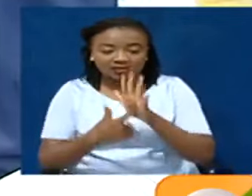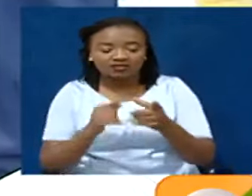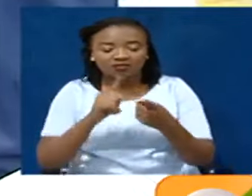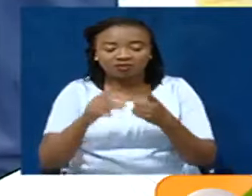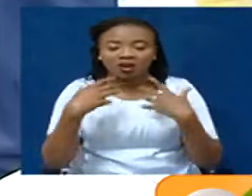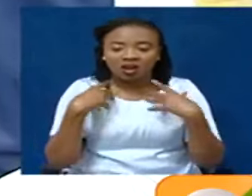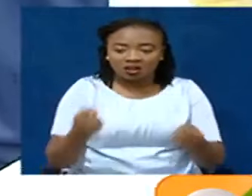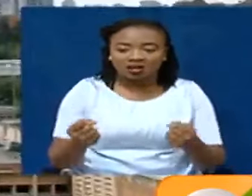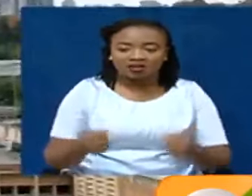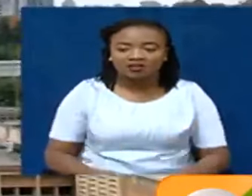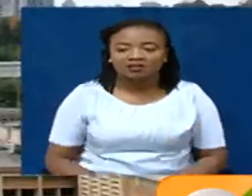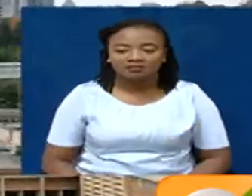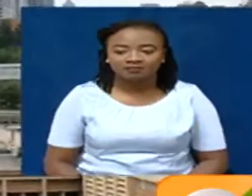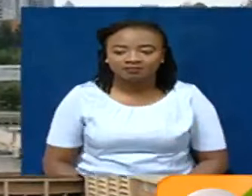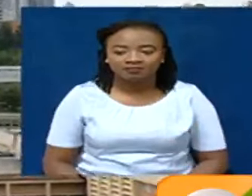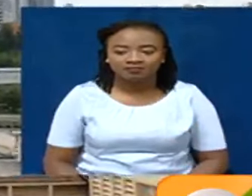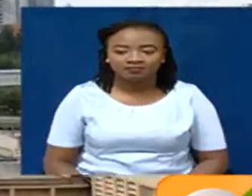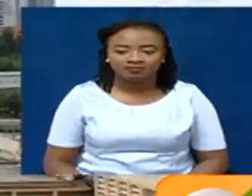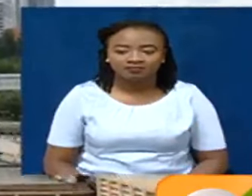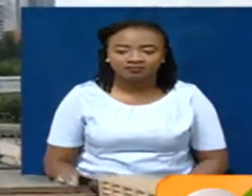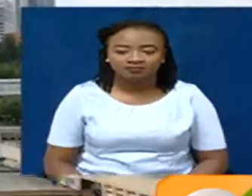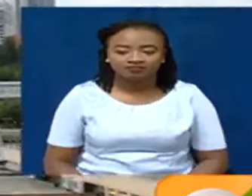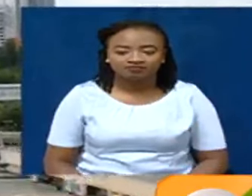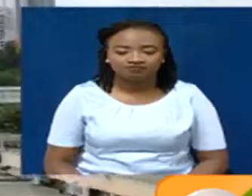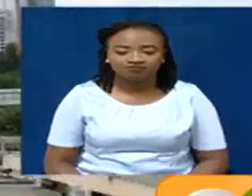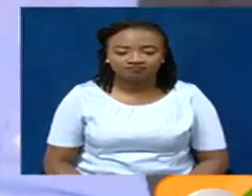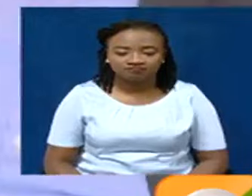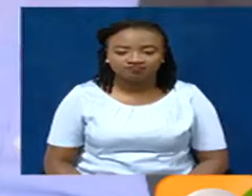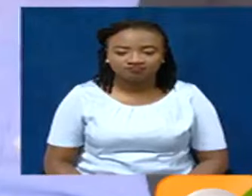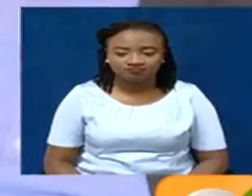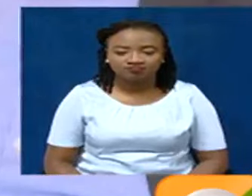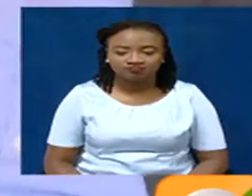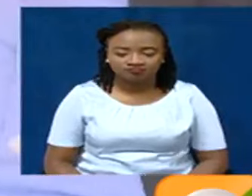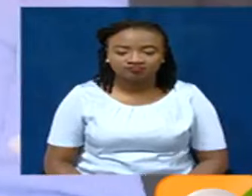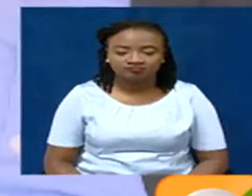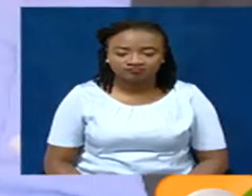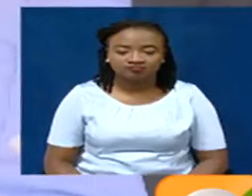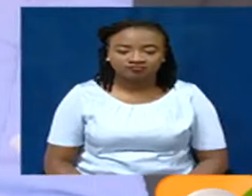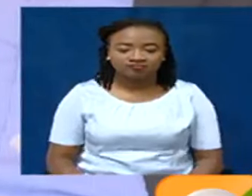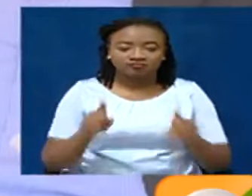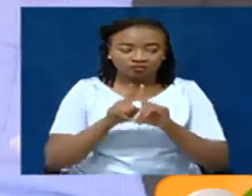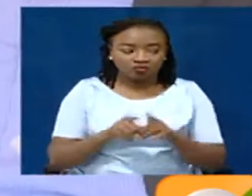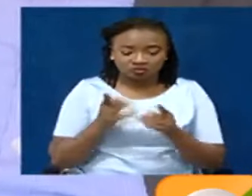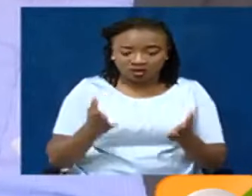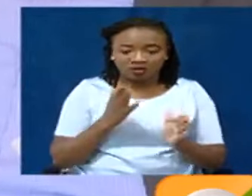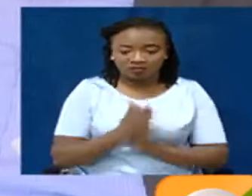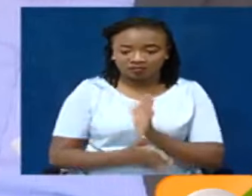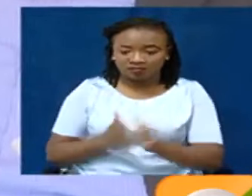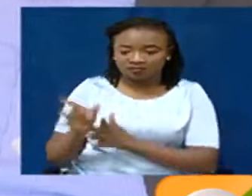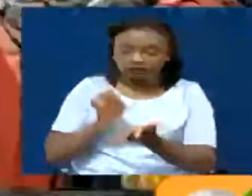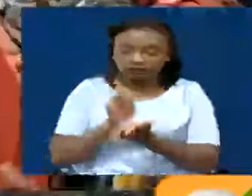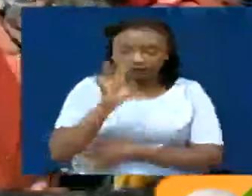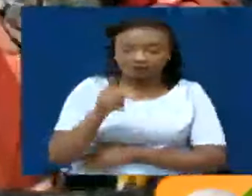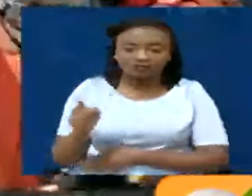sectors. After the National Assembly resolved to impeach from office Deputy President Rigathi Gachagua in a record 11 hours Wednesday